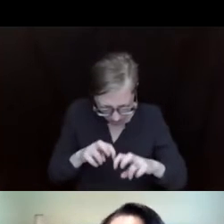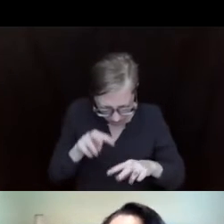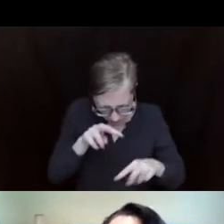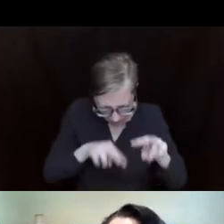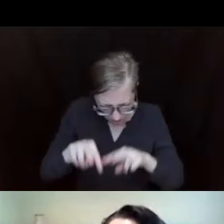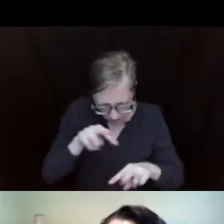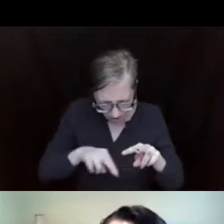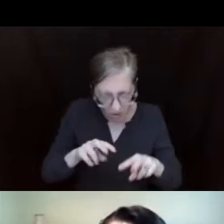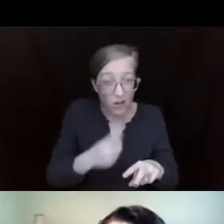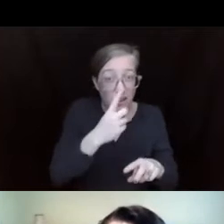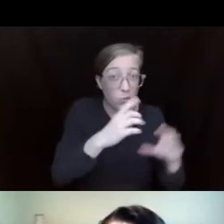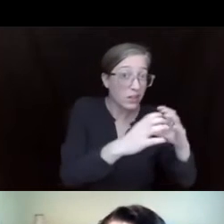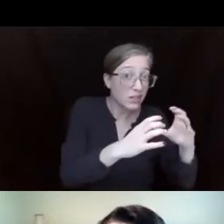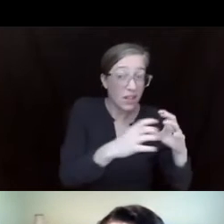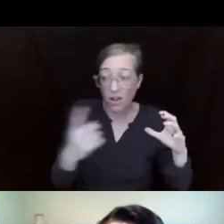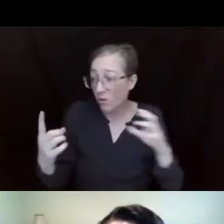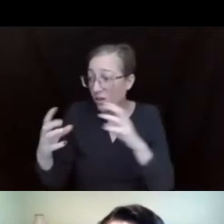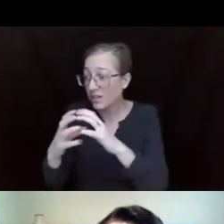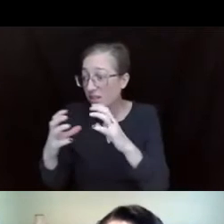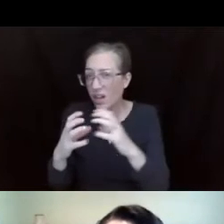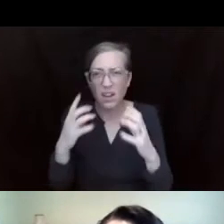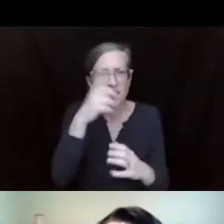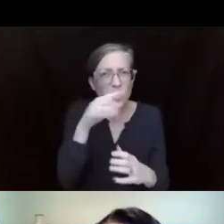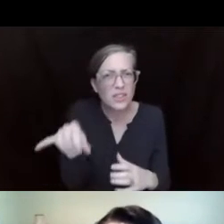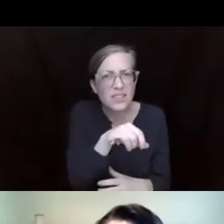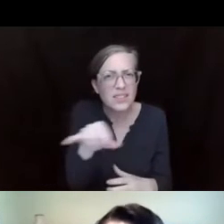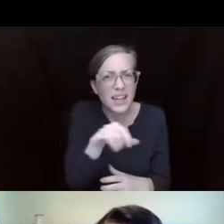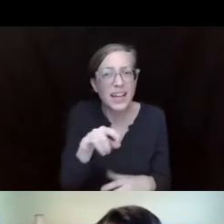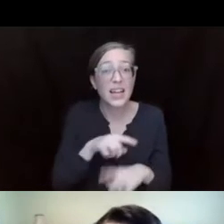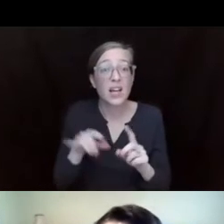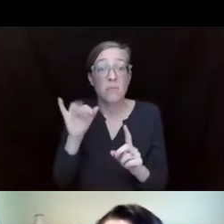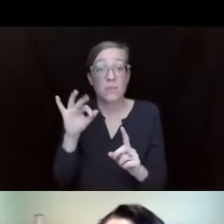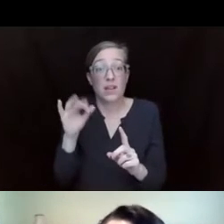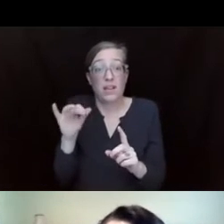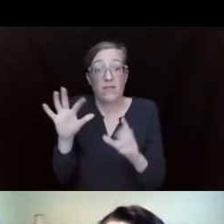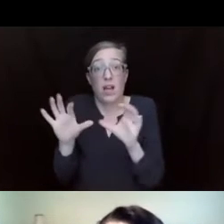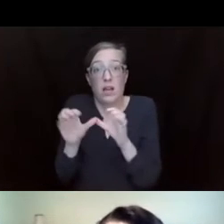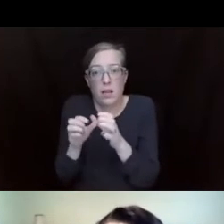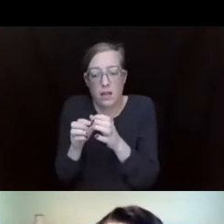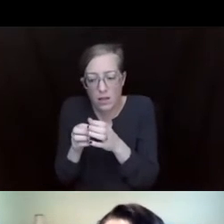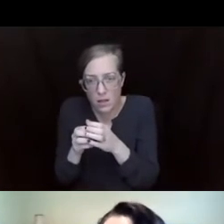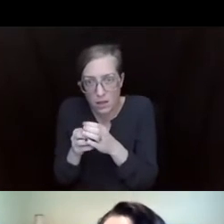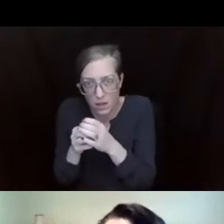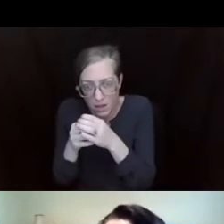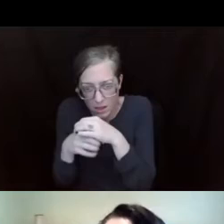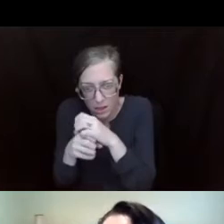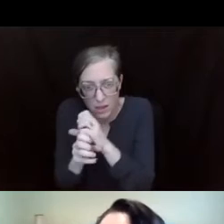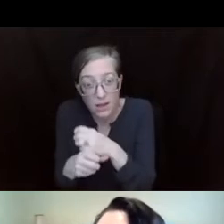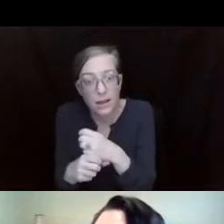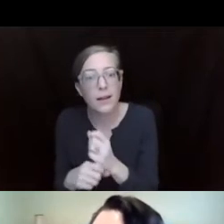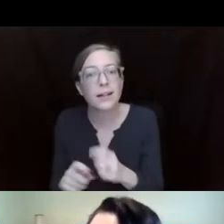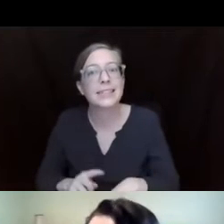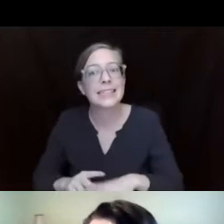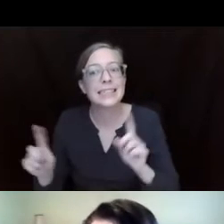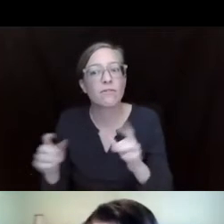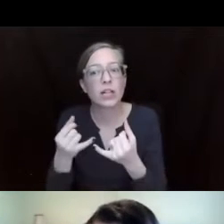the antibiotic resistant cell has a different proteins on the surface that will produce a different